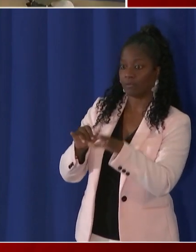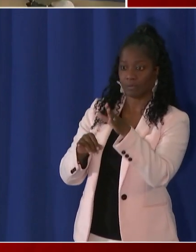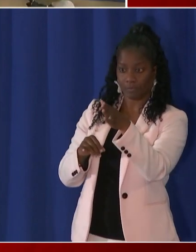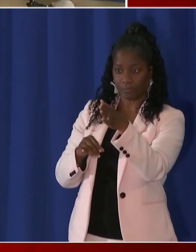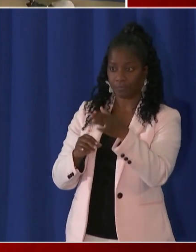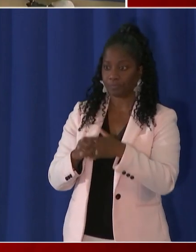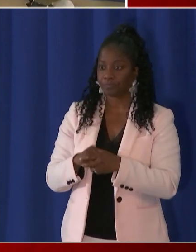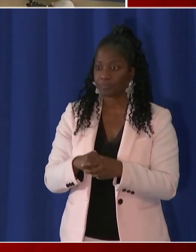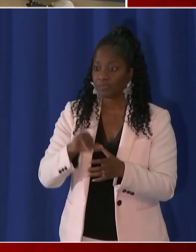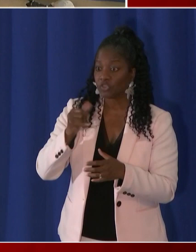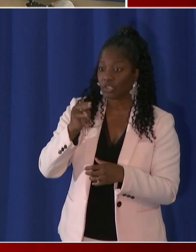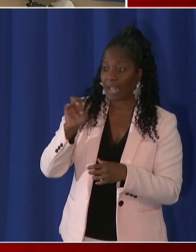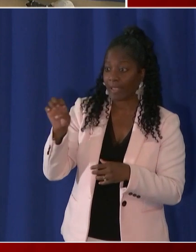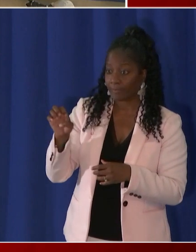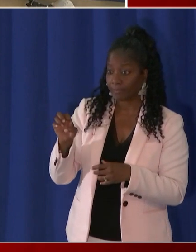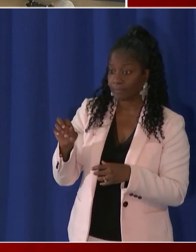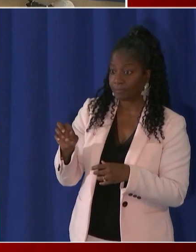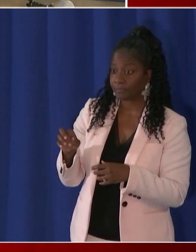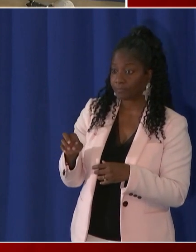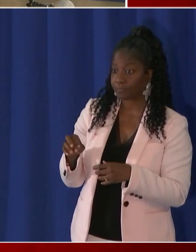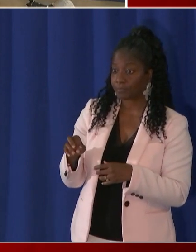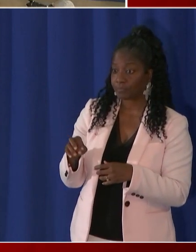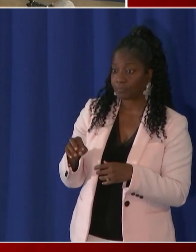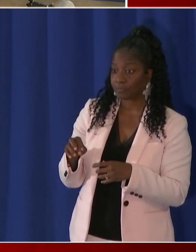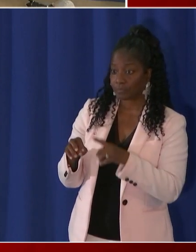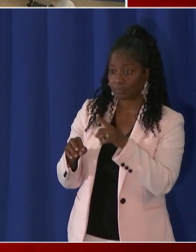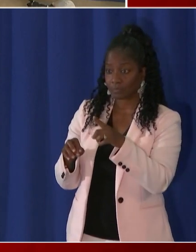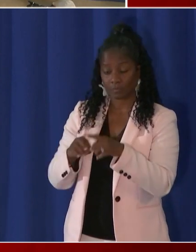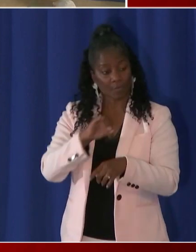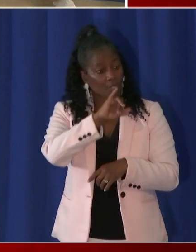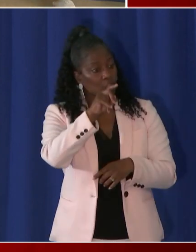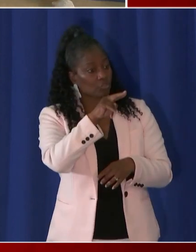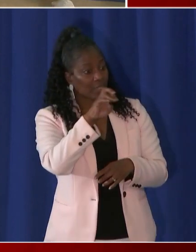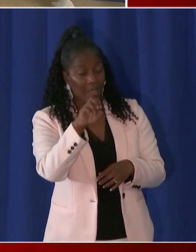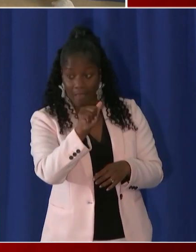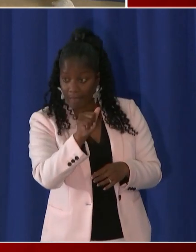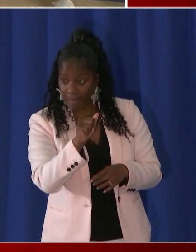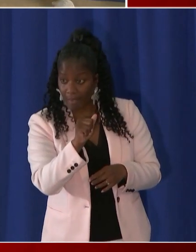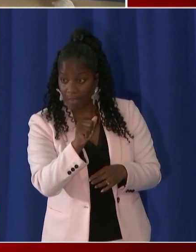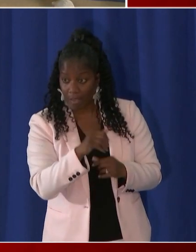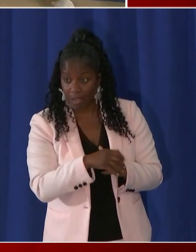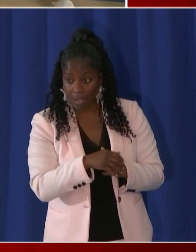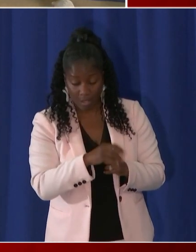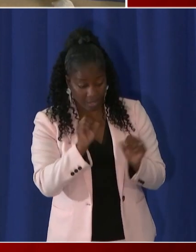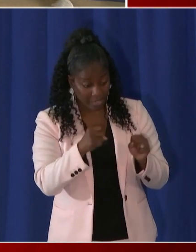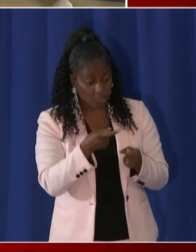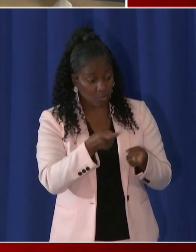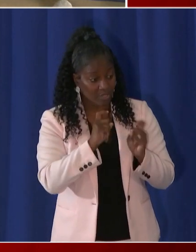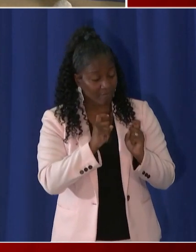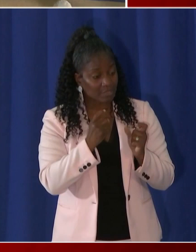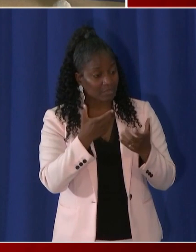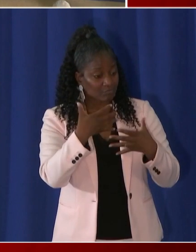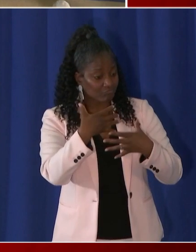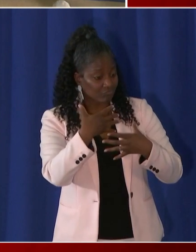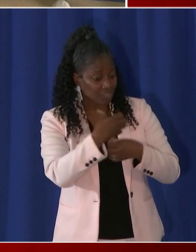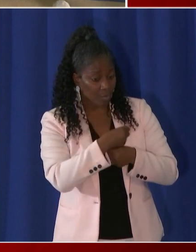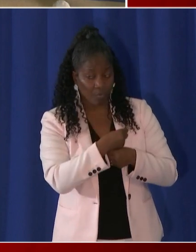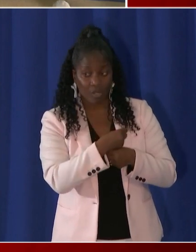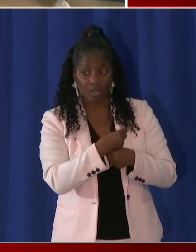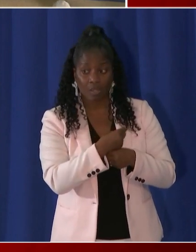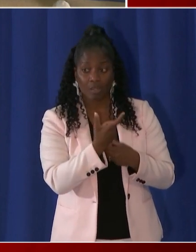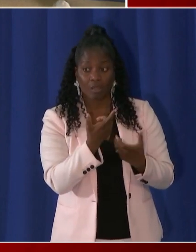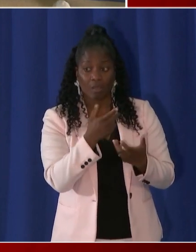Janae? Hey, Janae with Axios, thanks. Could you give us a summary of what